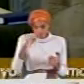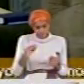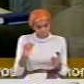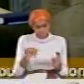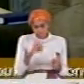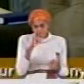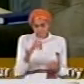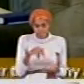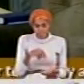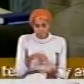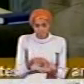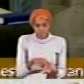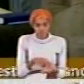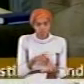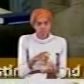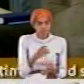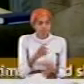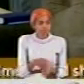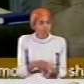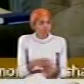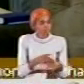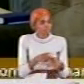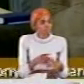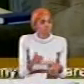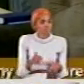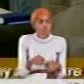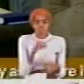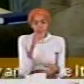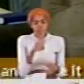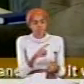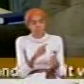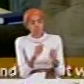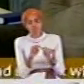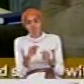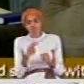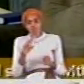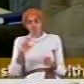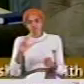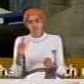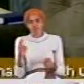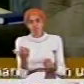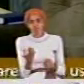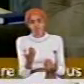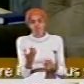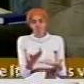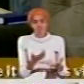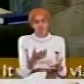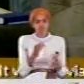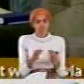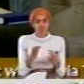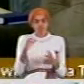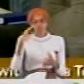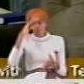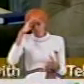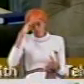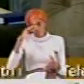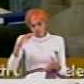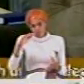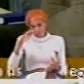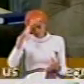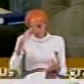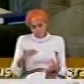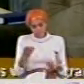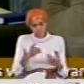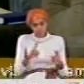log of wood. You have to turn the child here, turn the child there. If the child wants to go to toilet, she will carry the child. But look